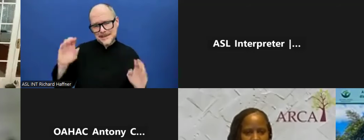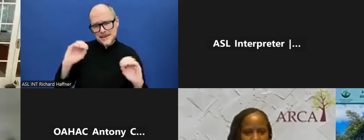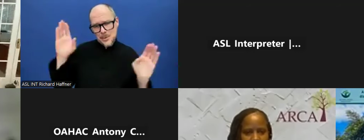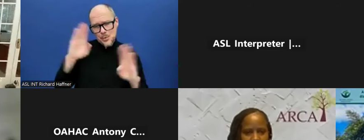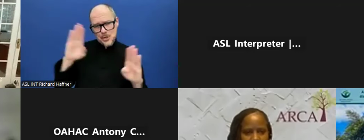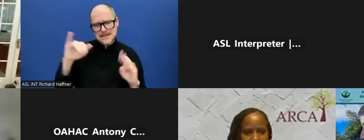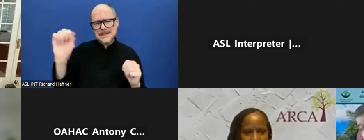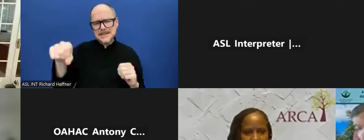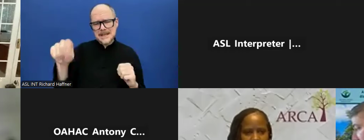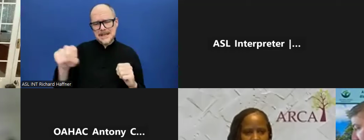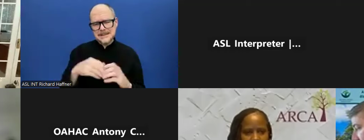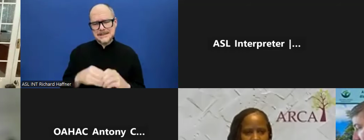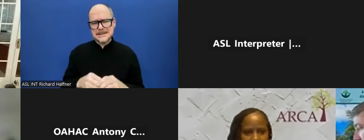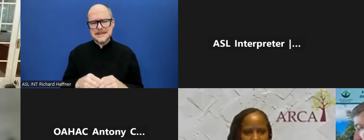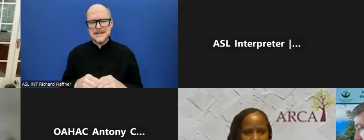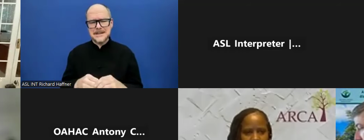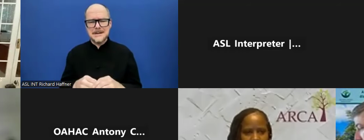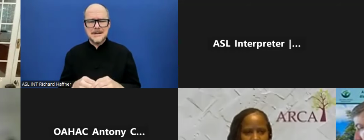from Nina.